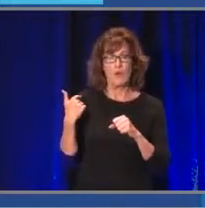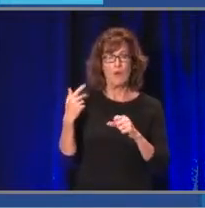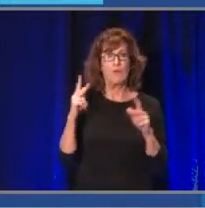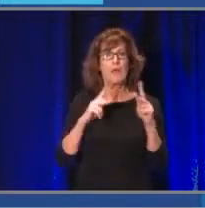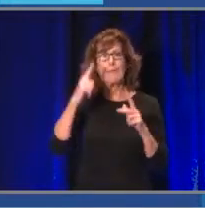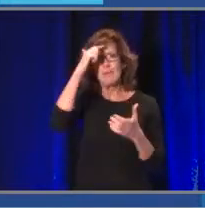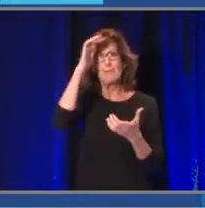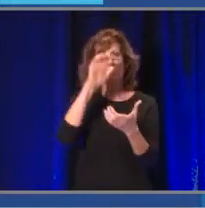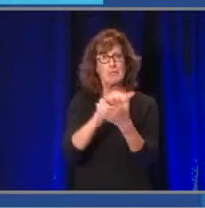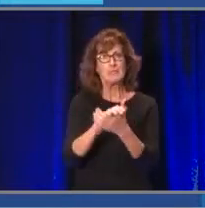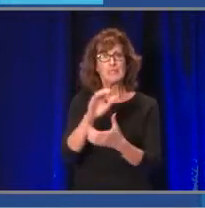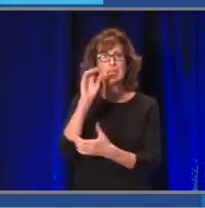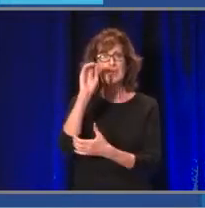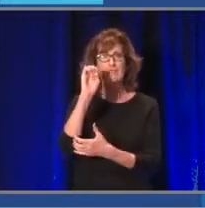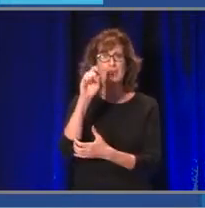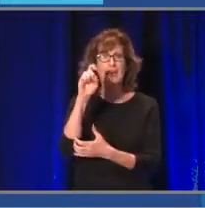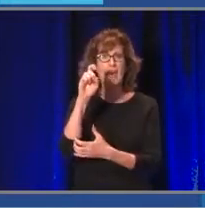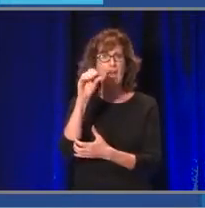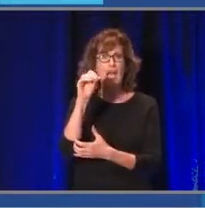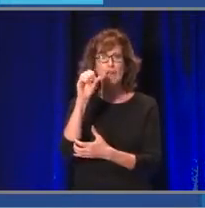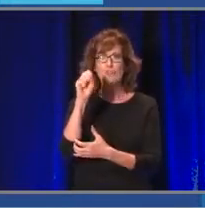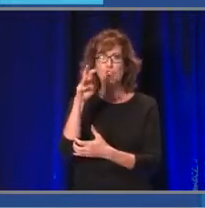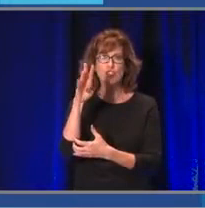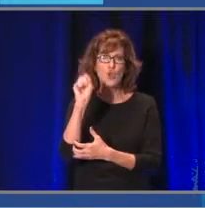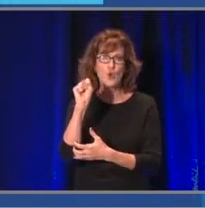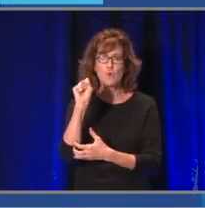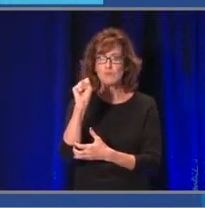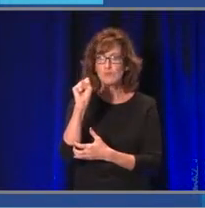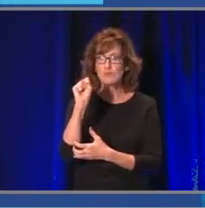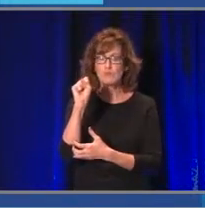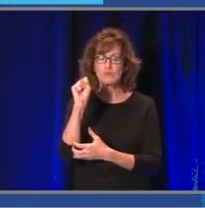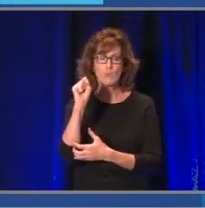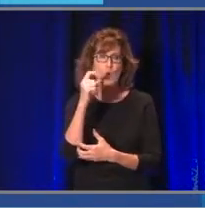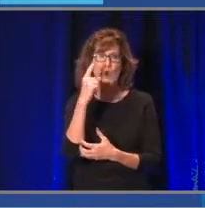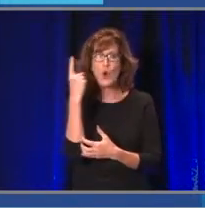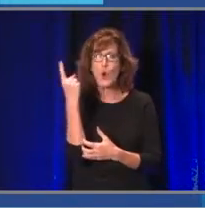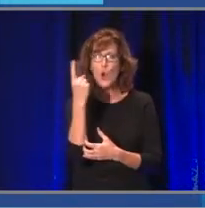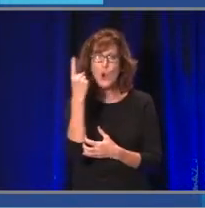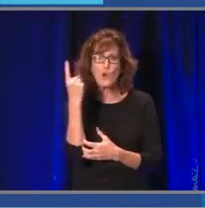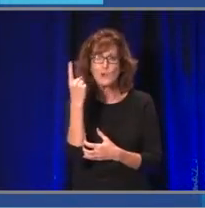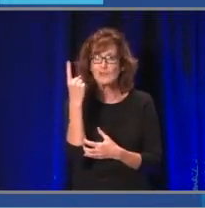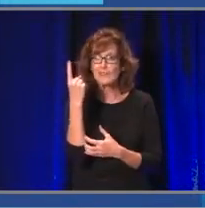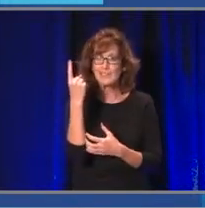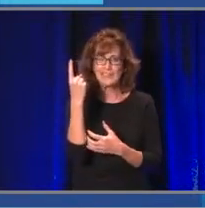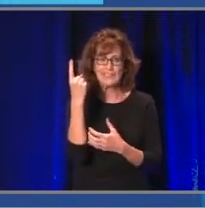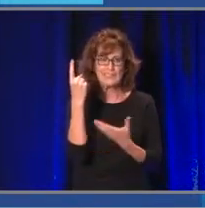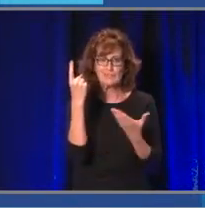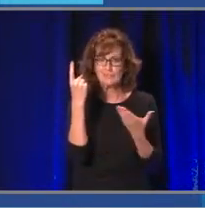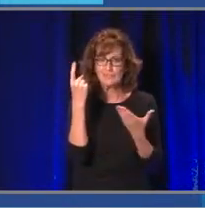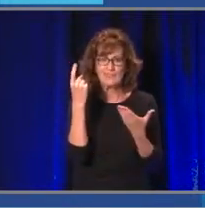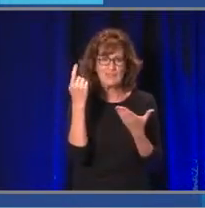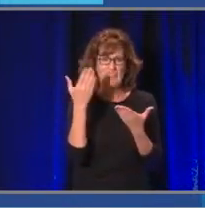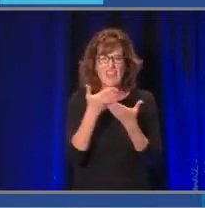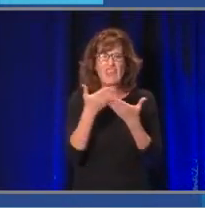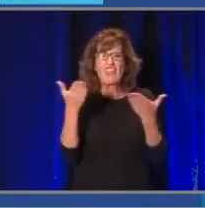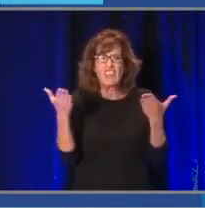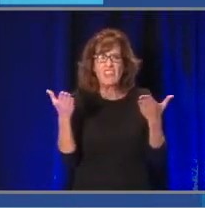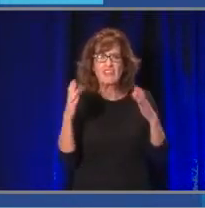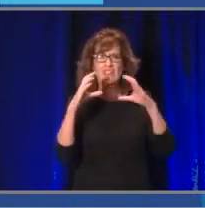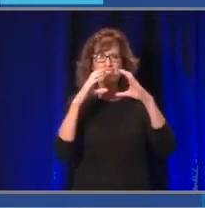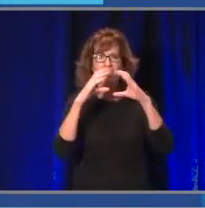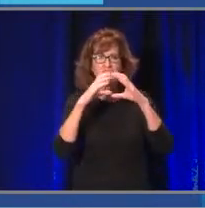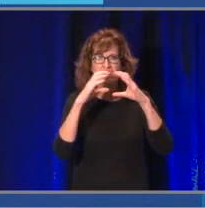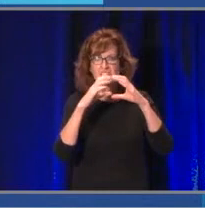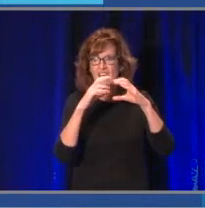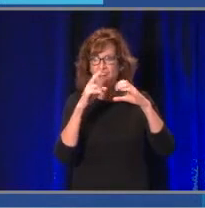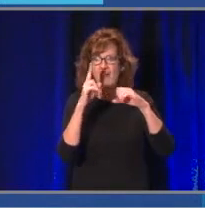exosomes basically were just a portion of debris that the cell would generate to release and